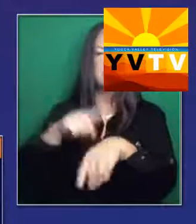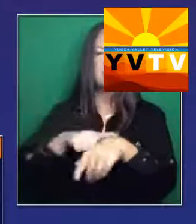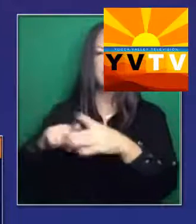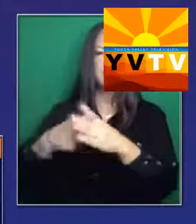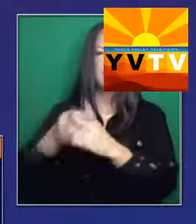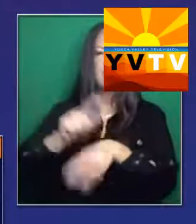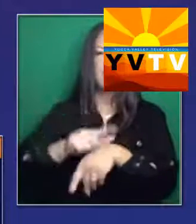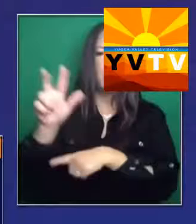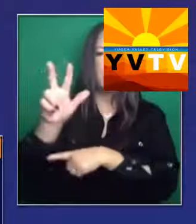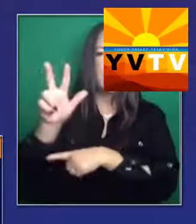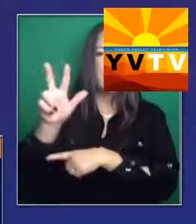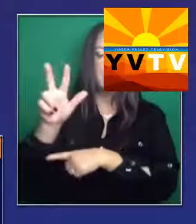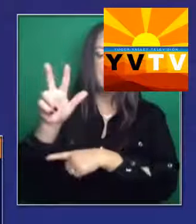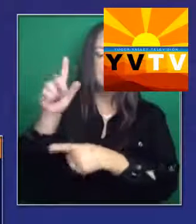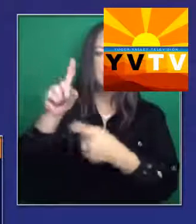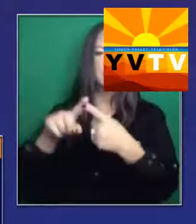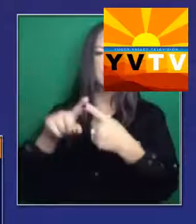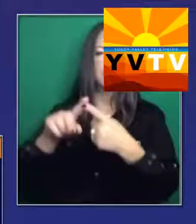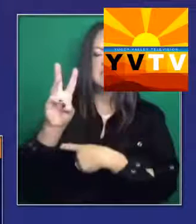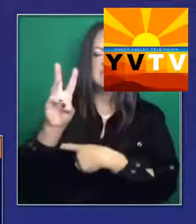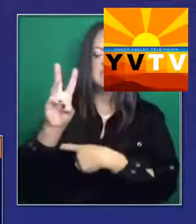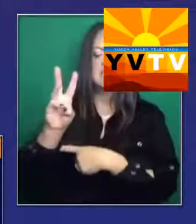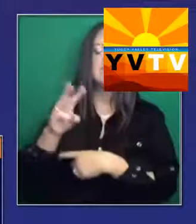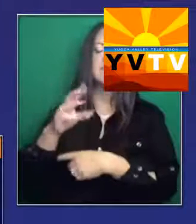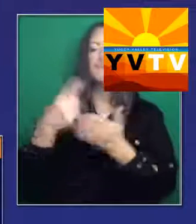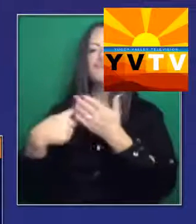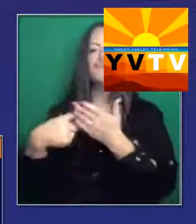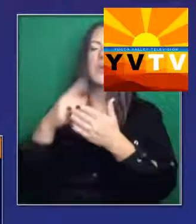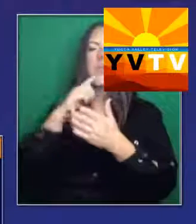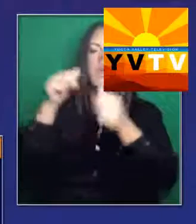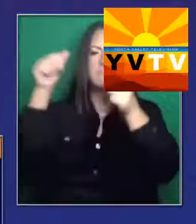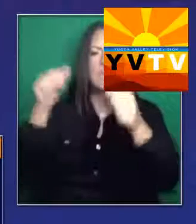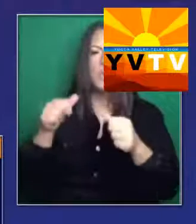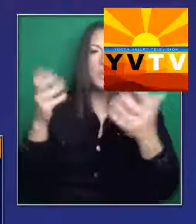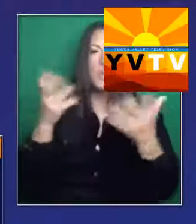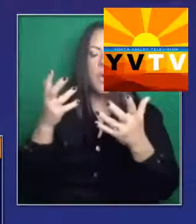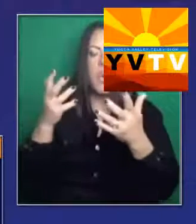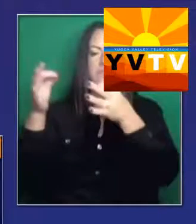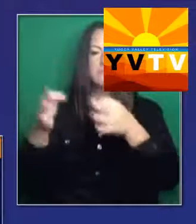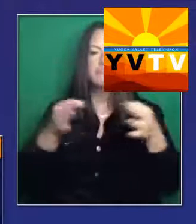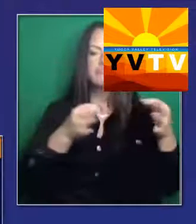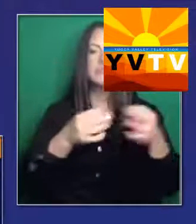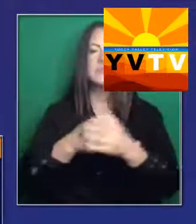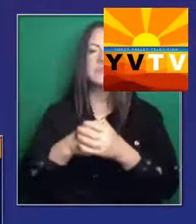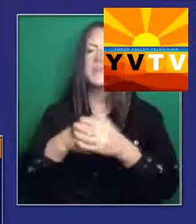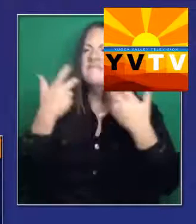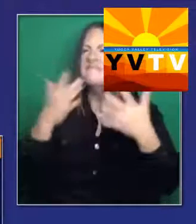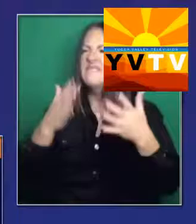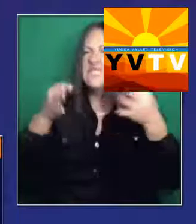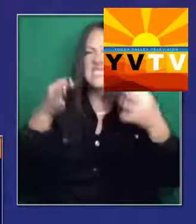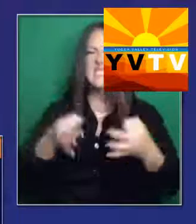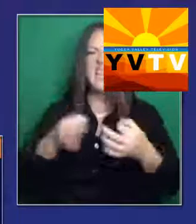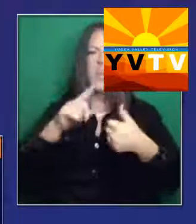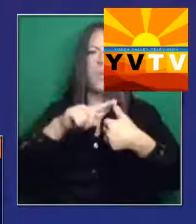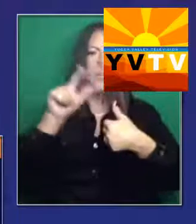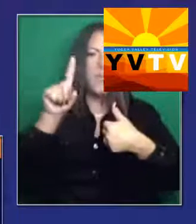more information, not just locking in the tiers on 1B. They've already locked in the broader cohorts. The tiers will be locked in. That will be